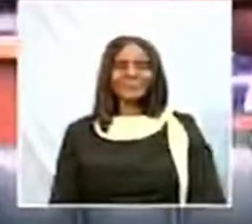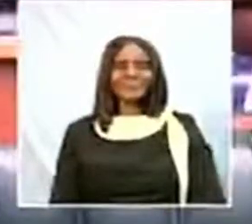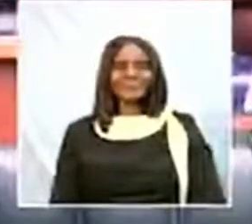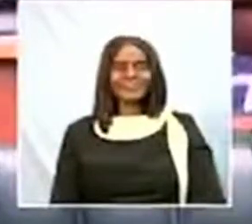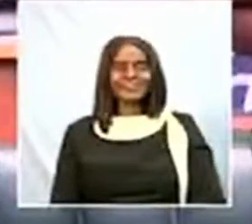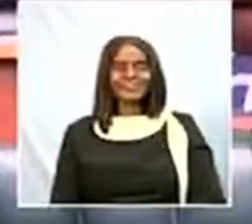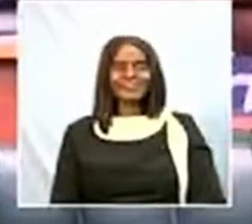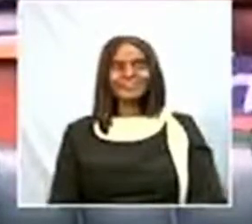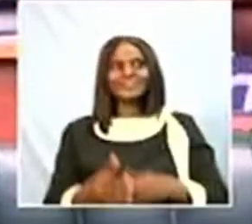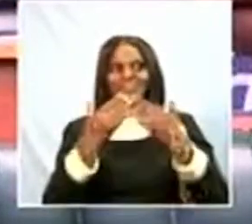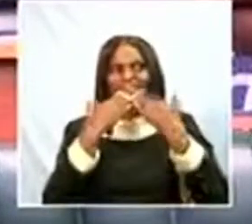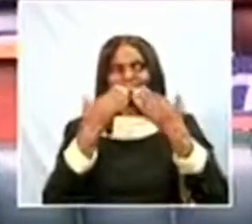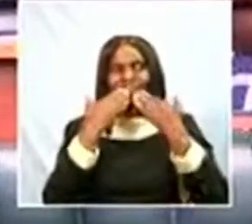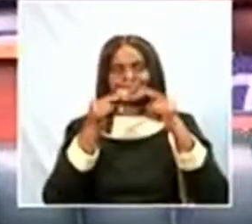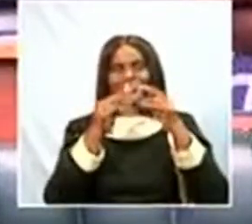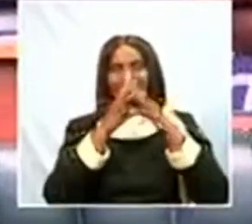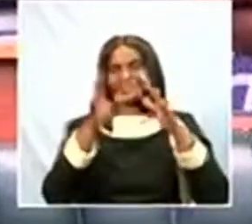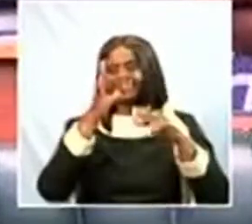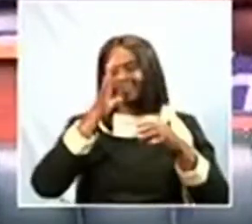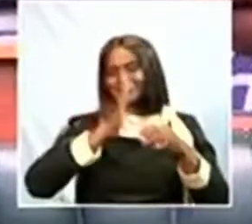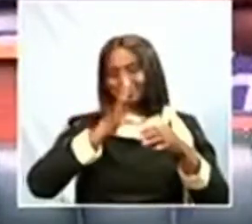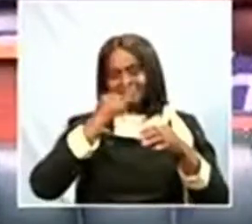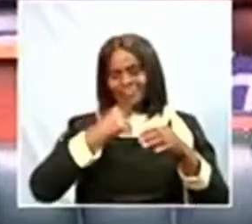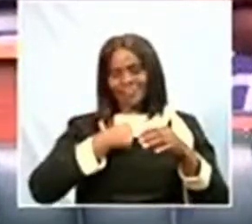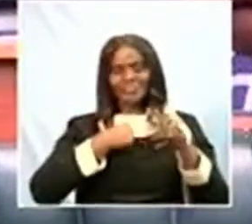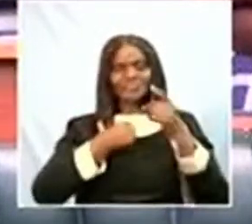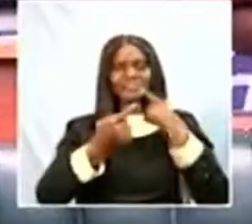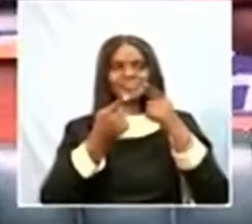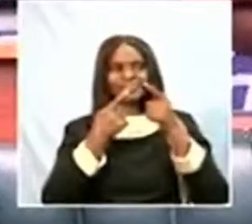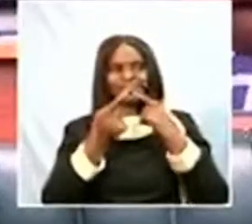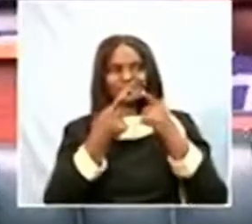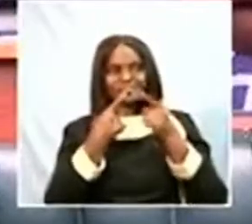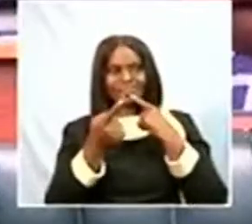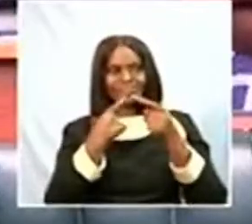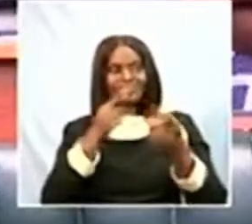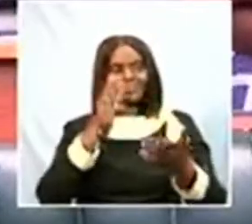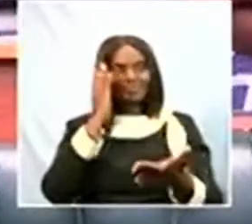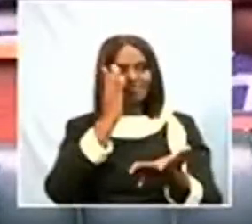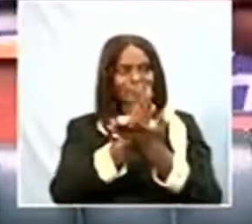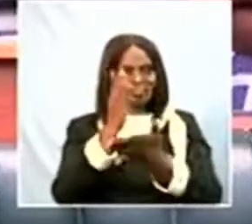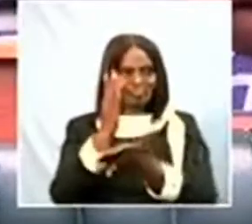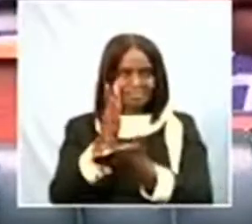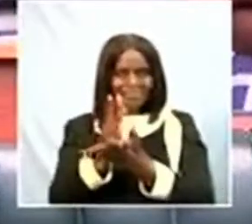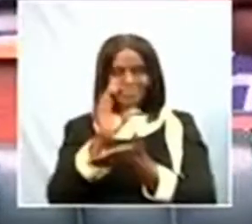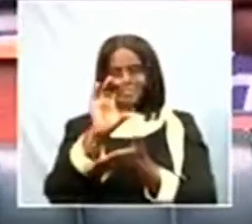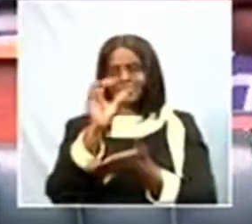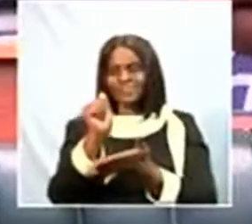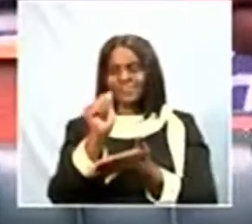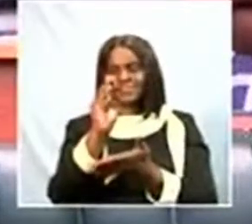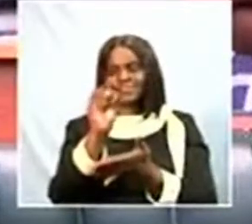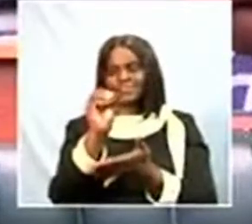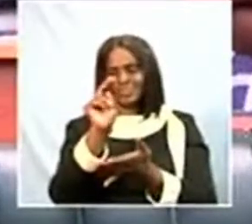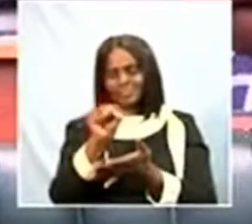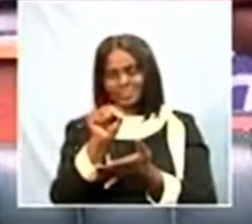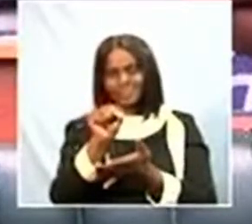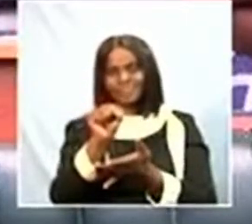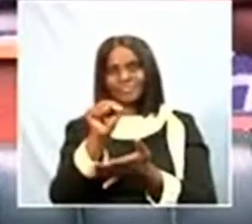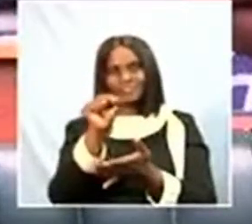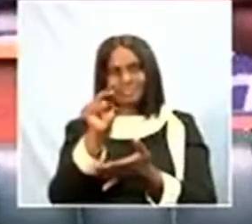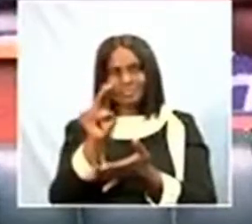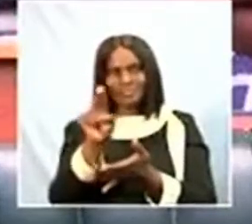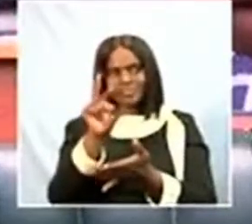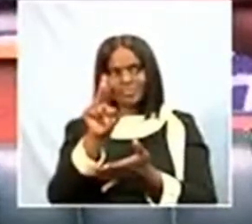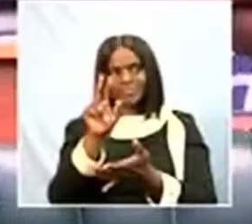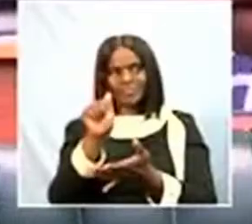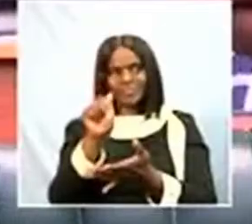Thank you so much, Madam Speaker. I was saying, by eradicating the carbon footprint, so be no emission of uranium, hence